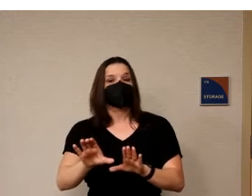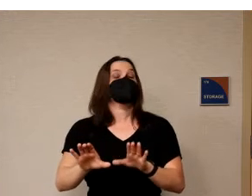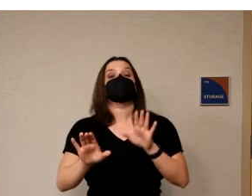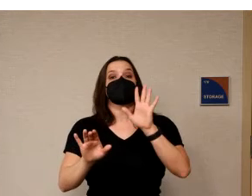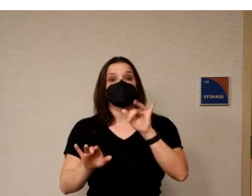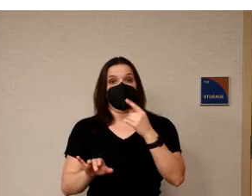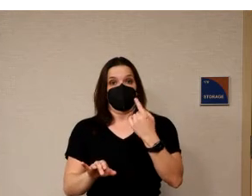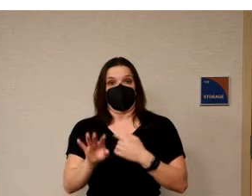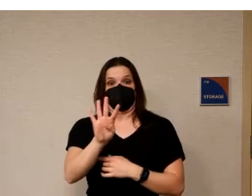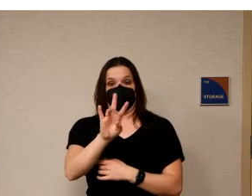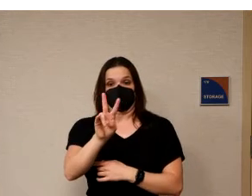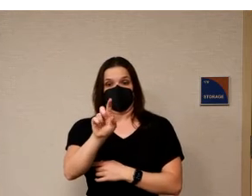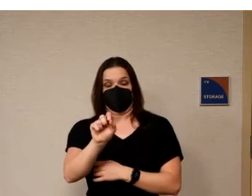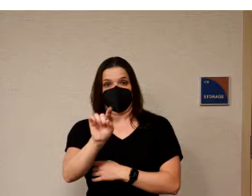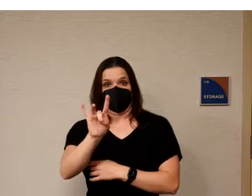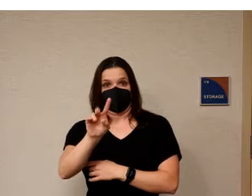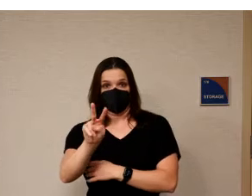is